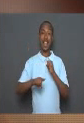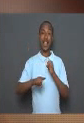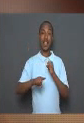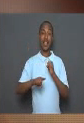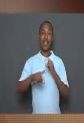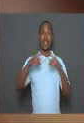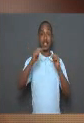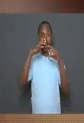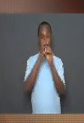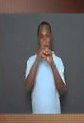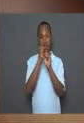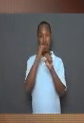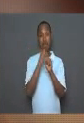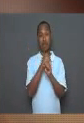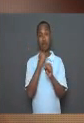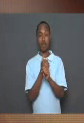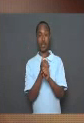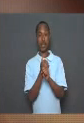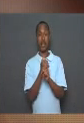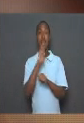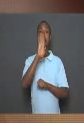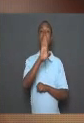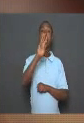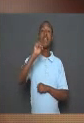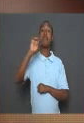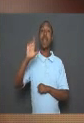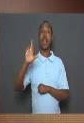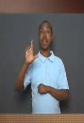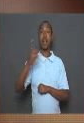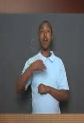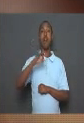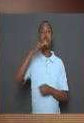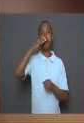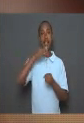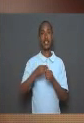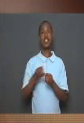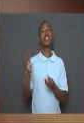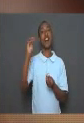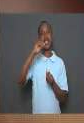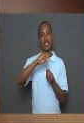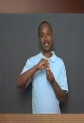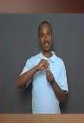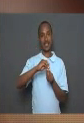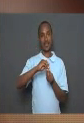the experiment is performed, 5 milliliters of benzene are added.